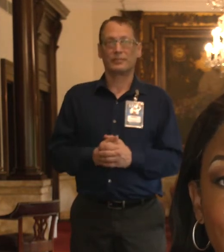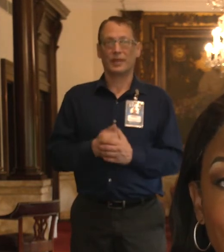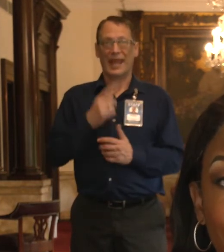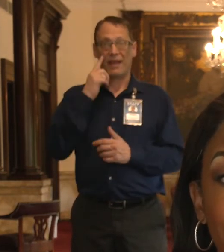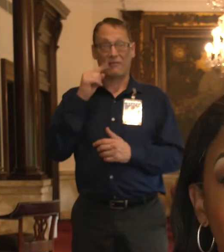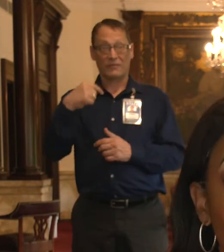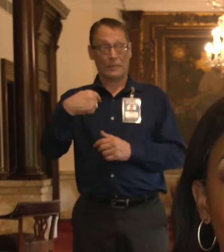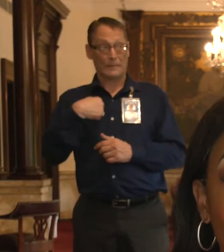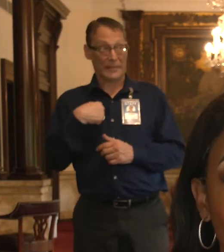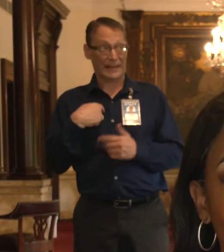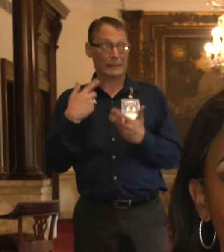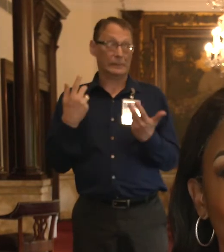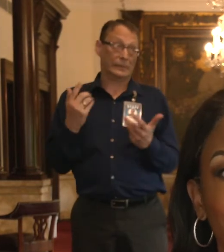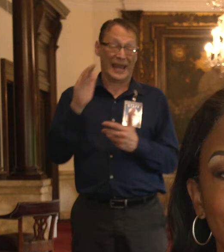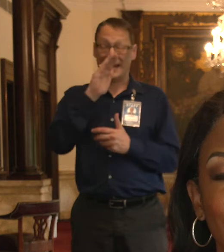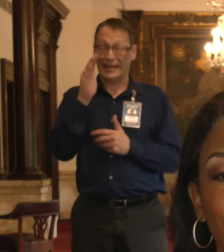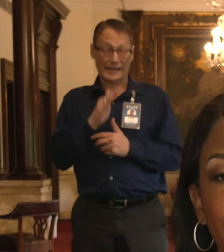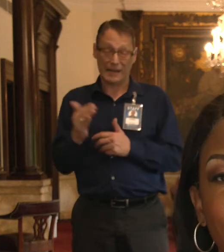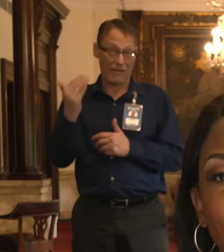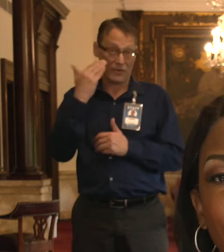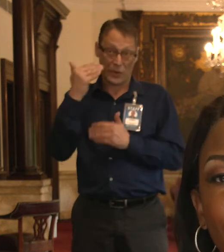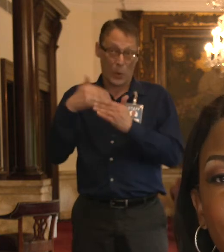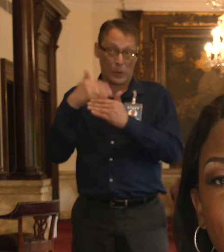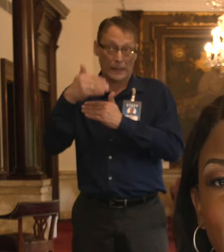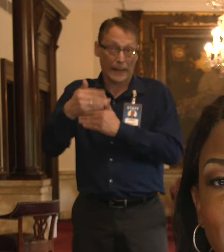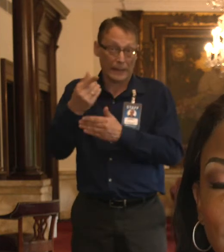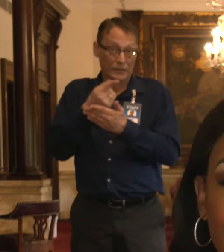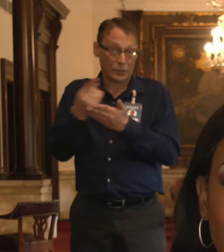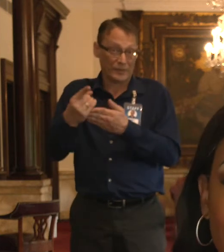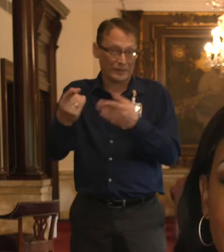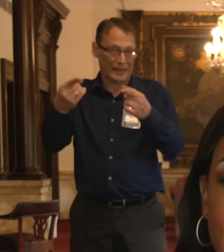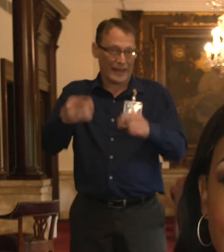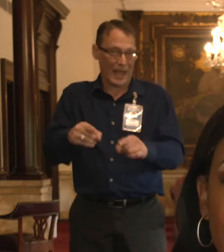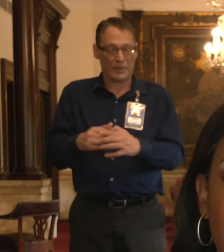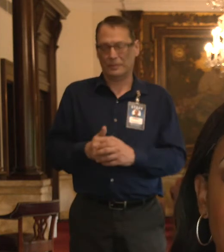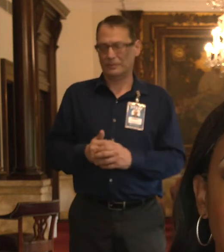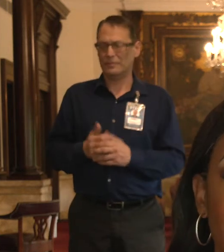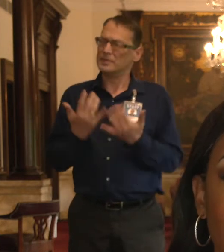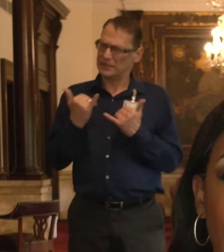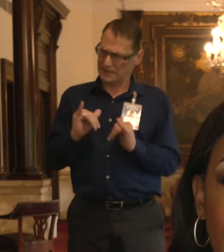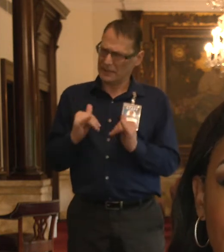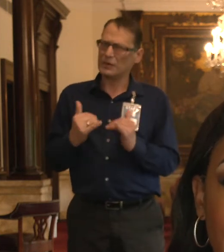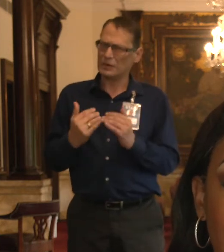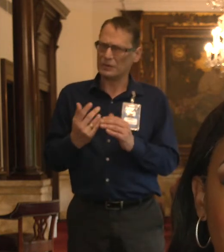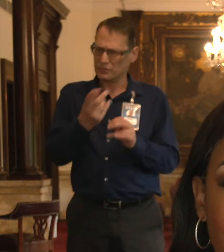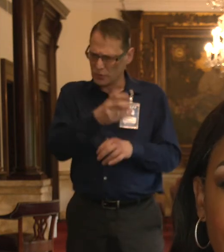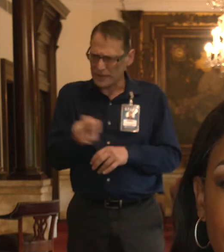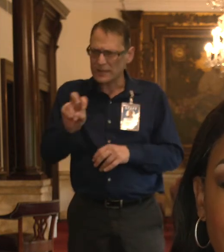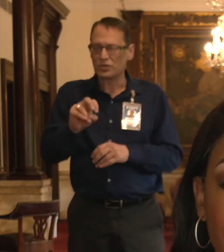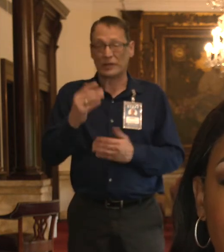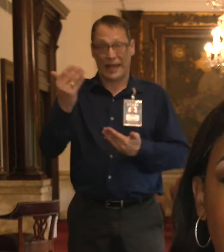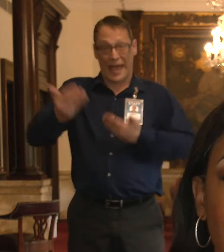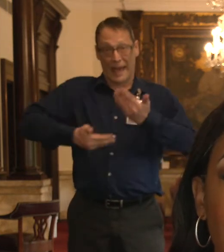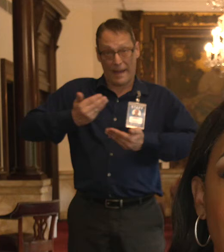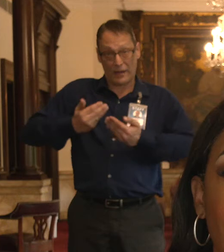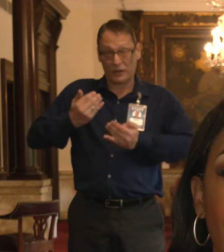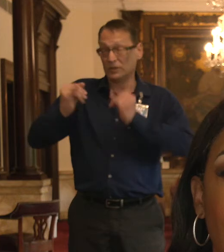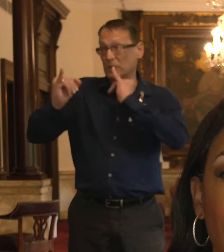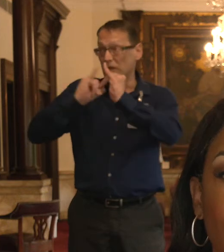on the horizon? We never know what the next week is going to bring. We're going to continue our transition, continue hiring and interviewing